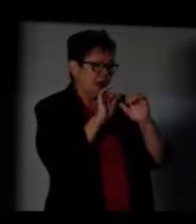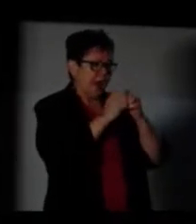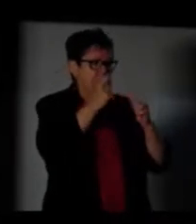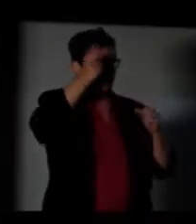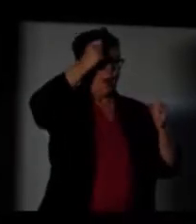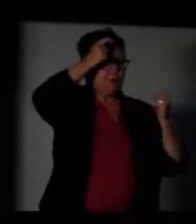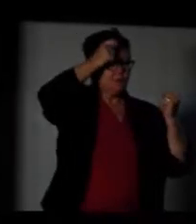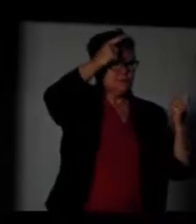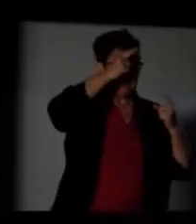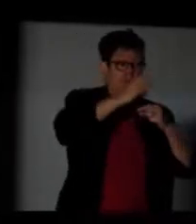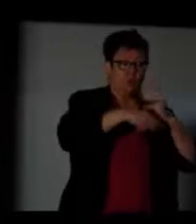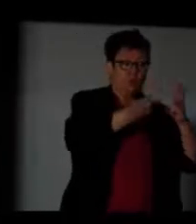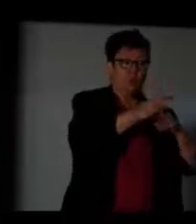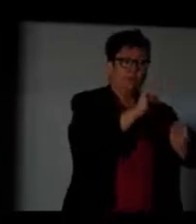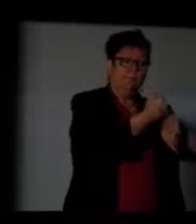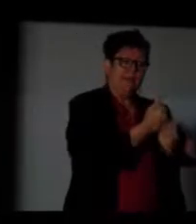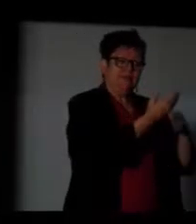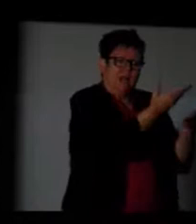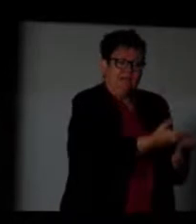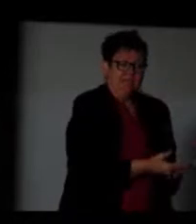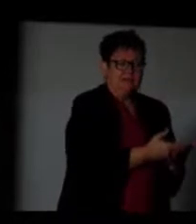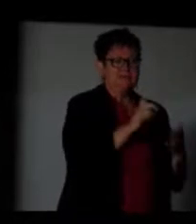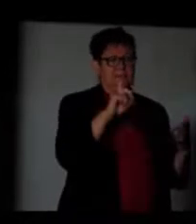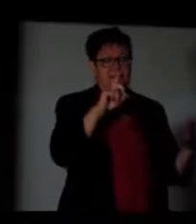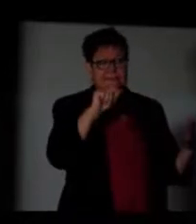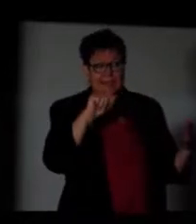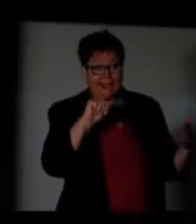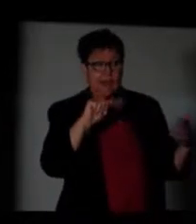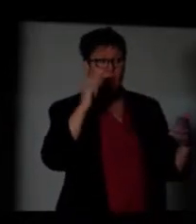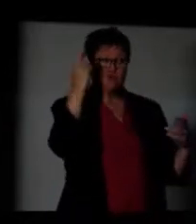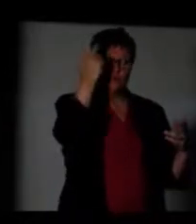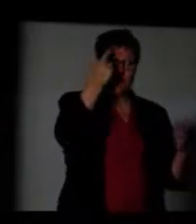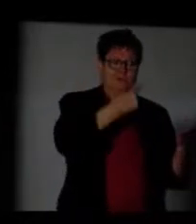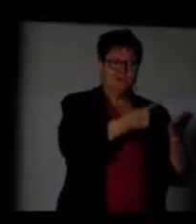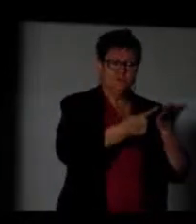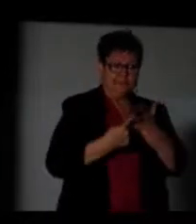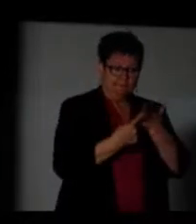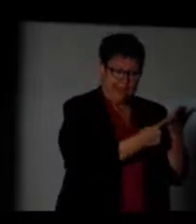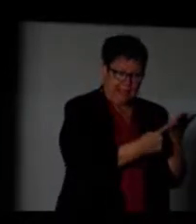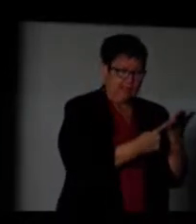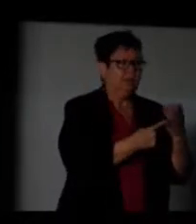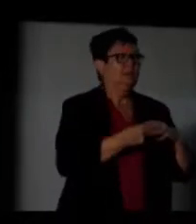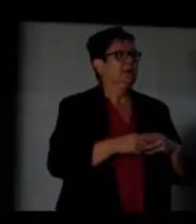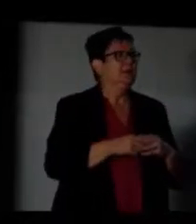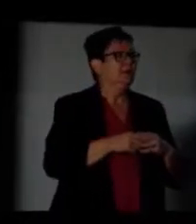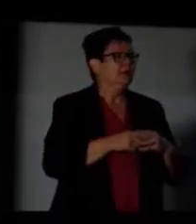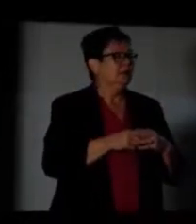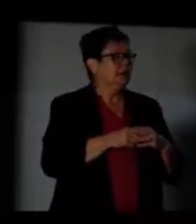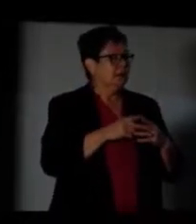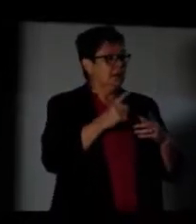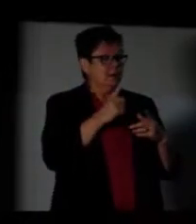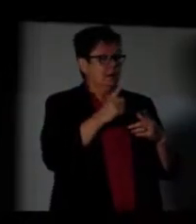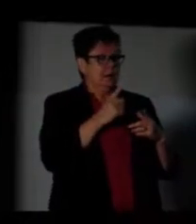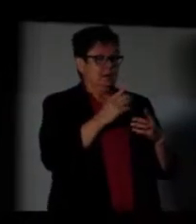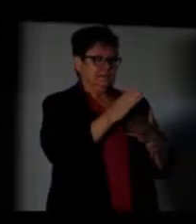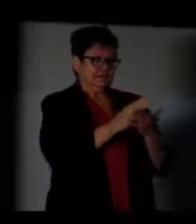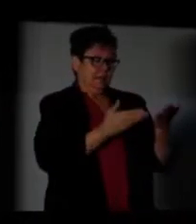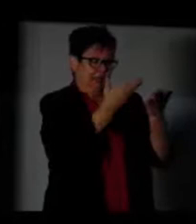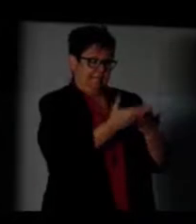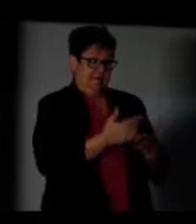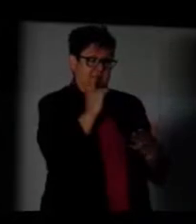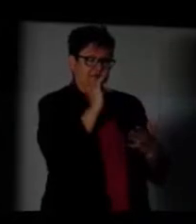was based on data, evidence, rational debate, and so on. One of the prime pieces of evidence for that global